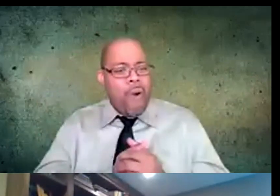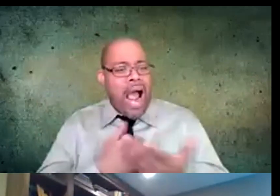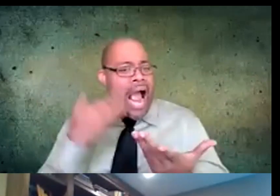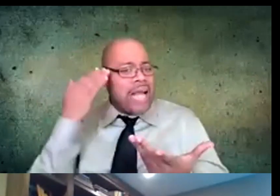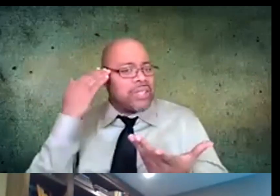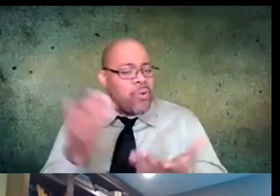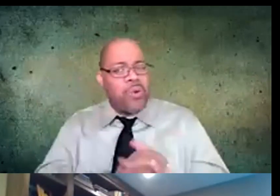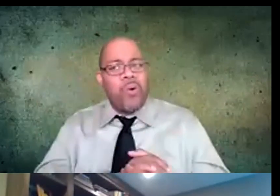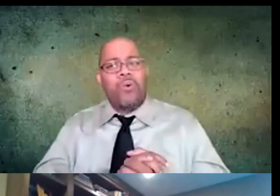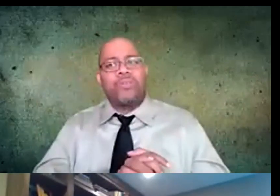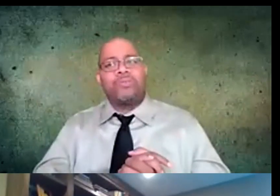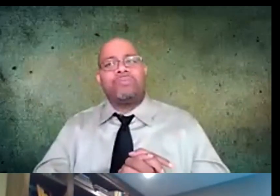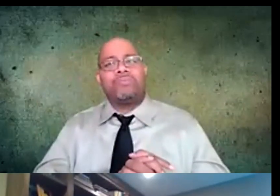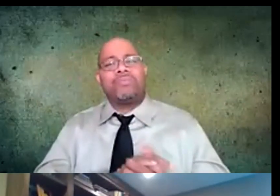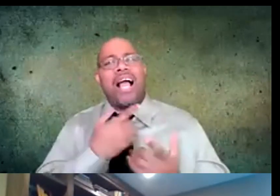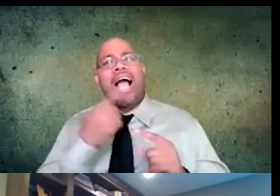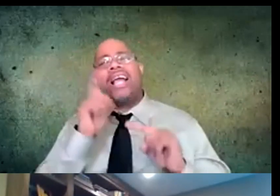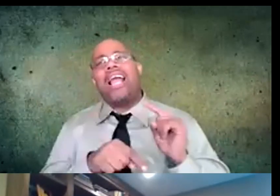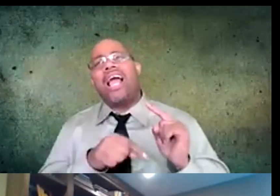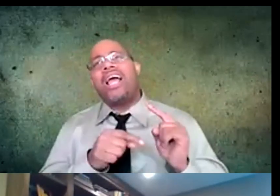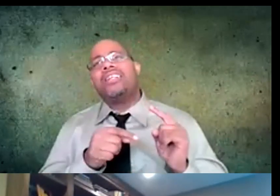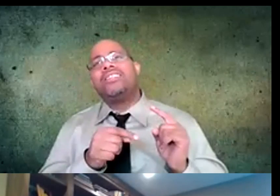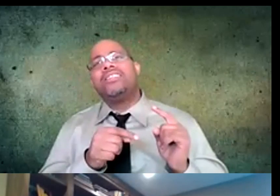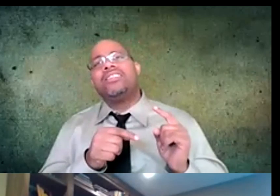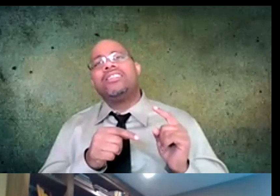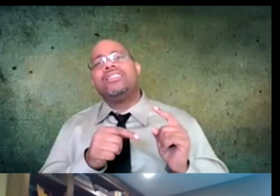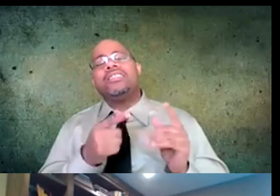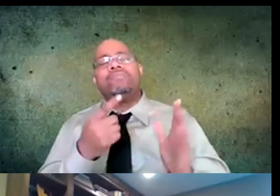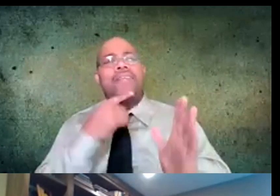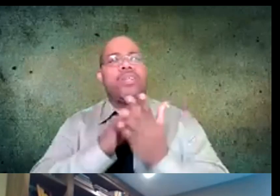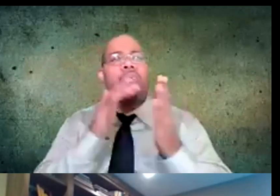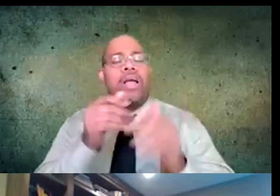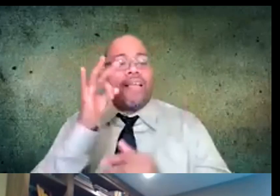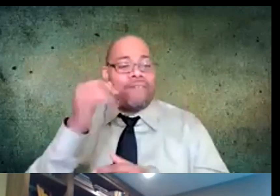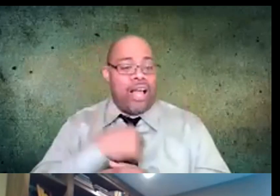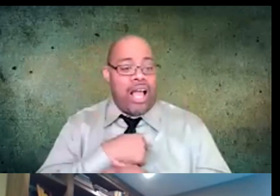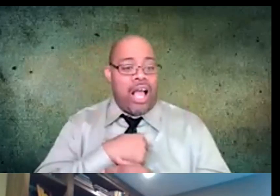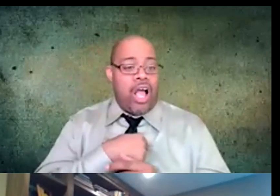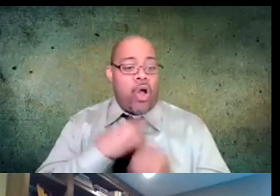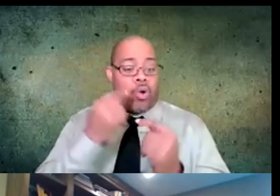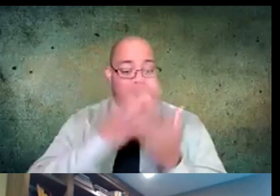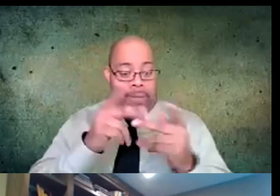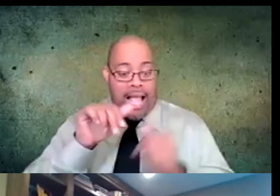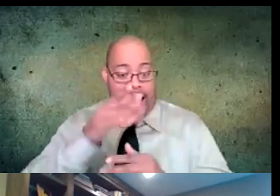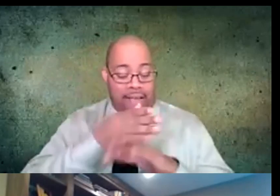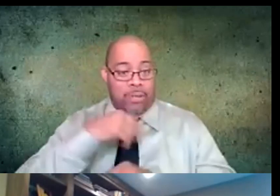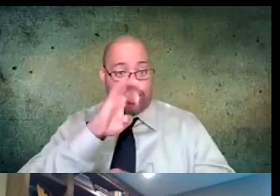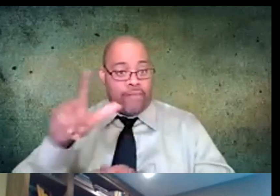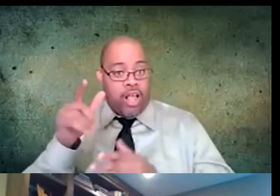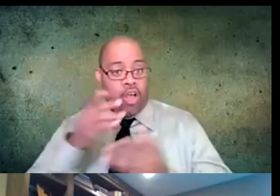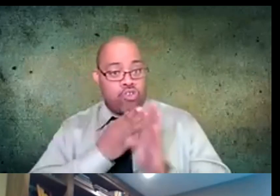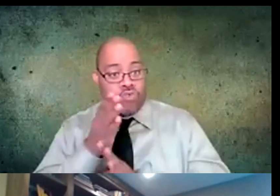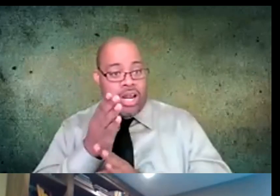know. I can't, let's put this way. If I'm going to go somewhere after my Cerebelle career,